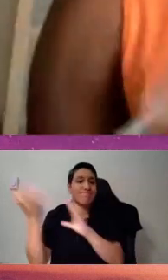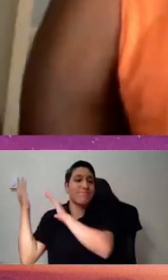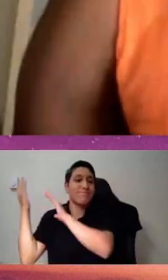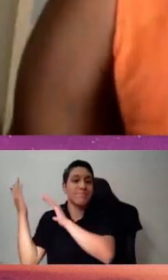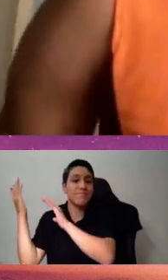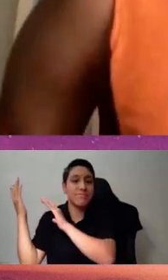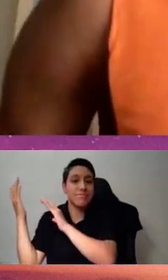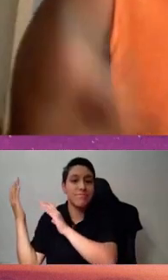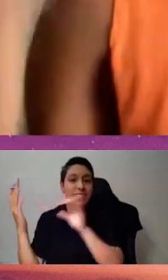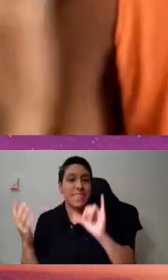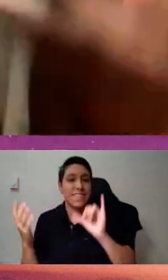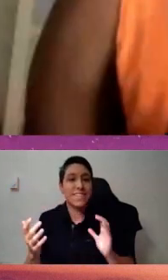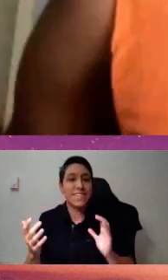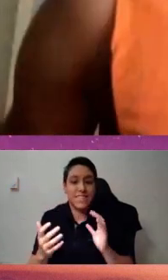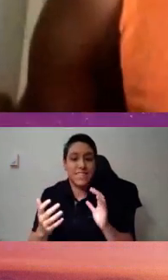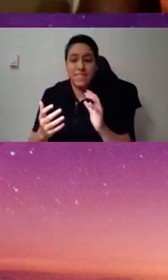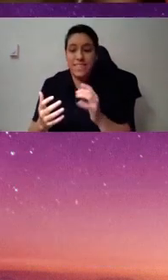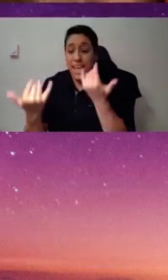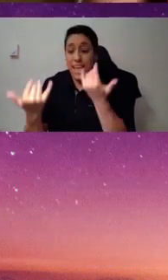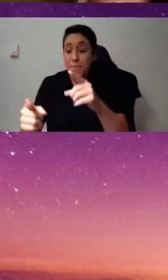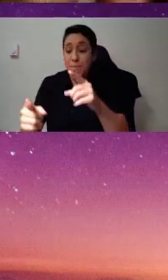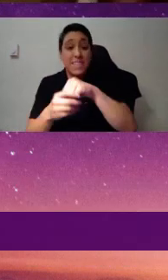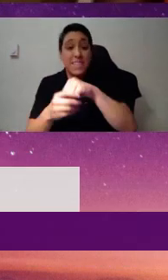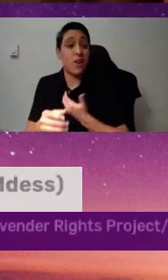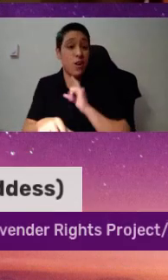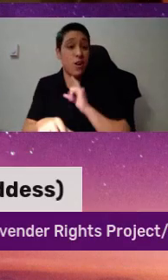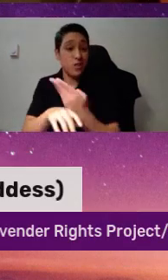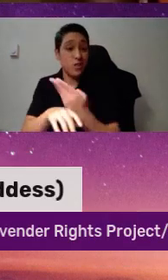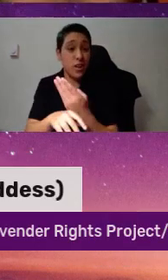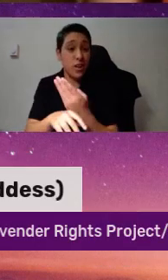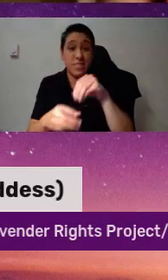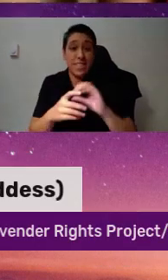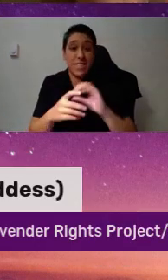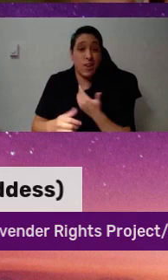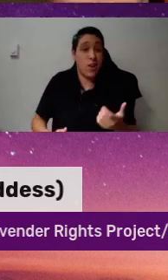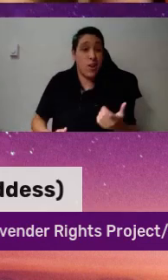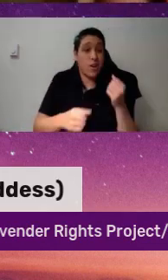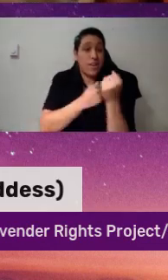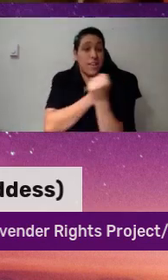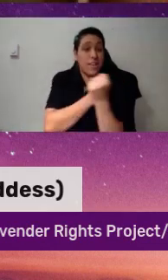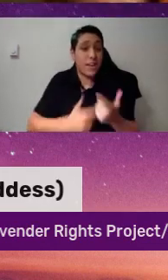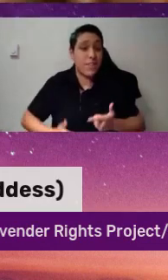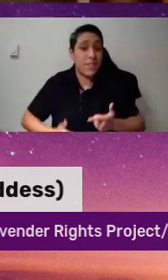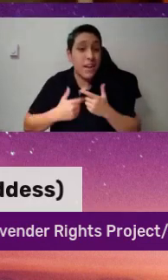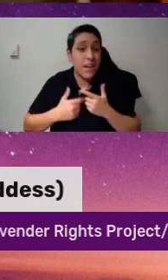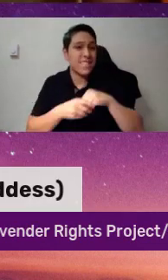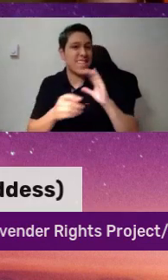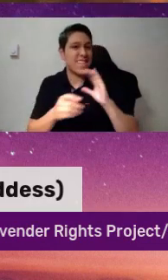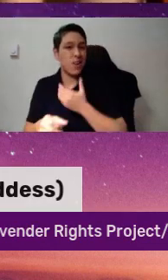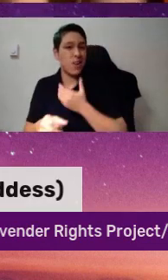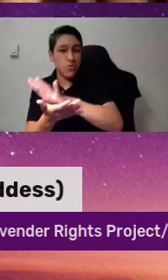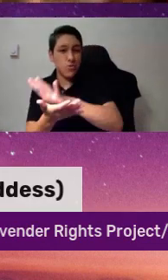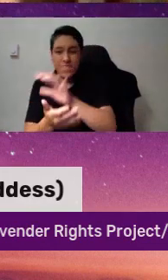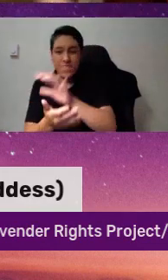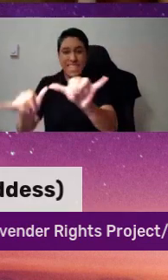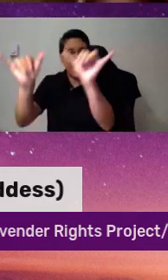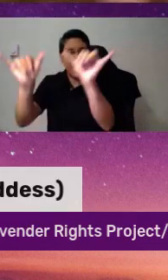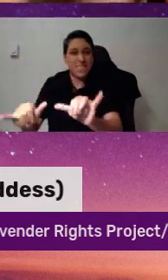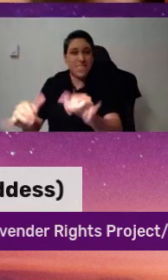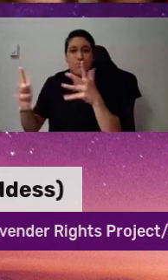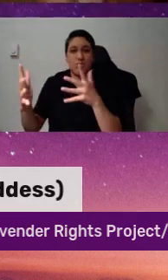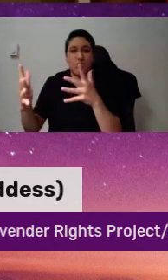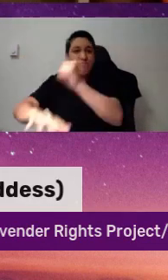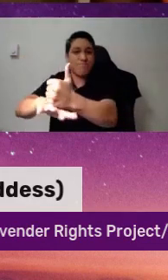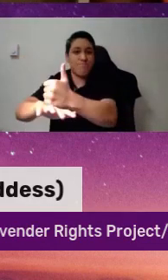in our jobs, it's in our love lives, it's in our schools, it's in our programming, it's in our television, it's in the radio,